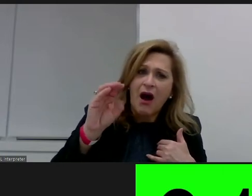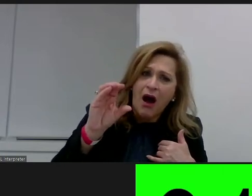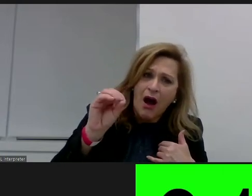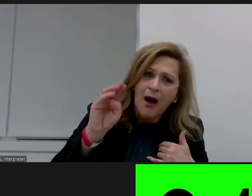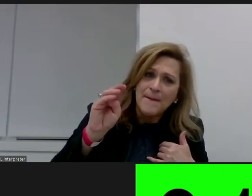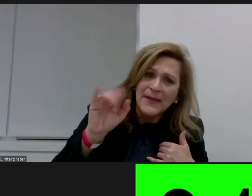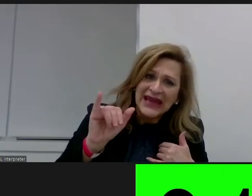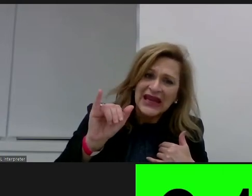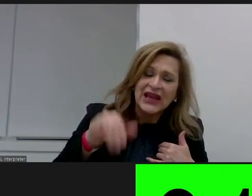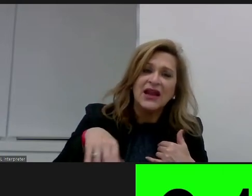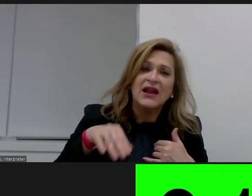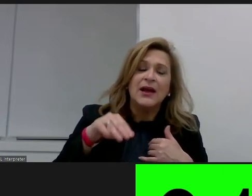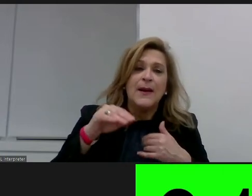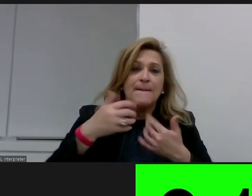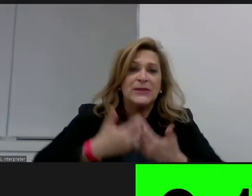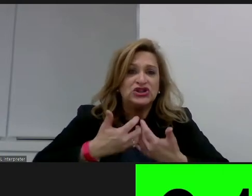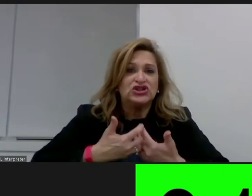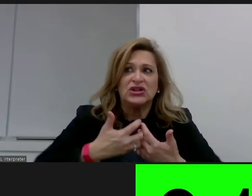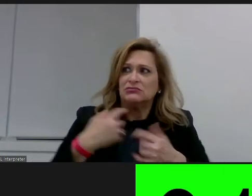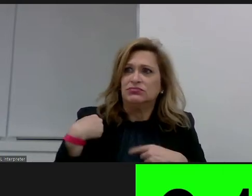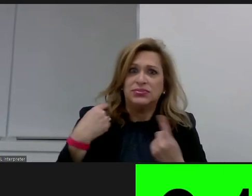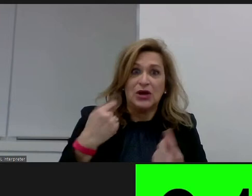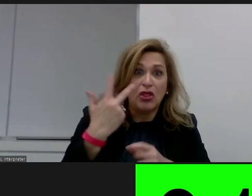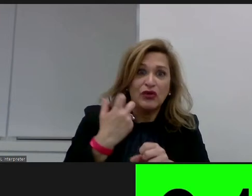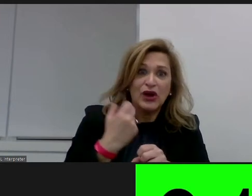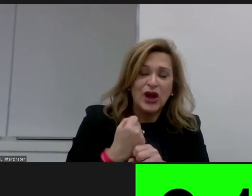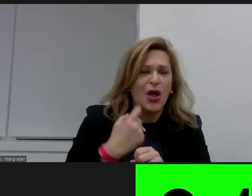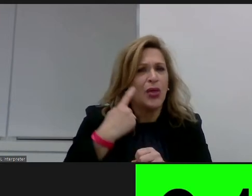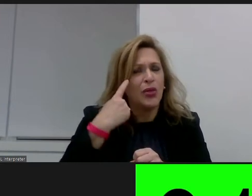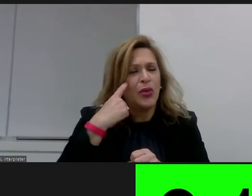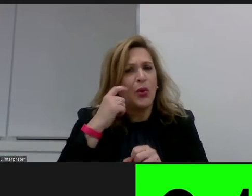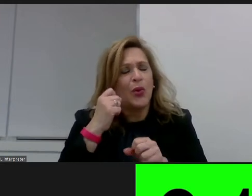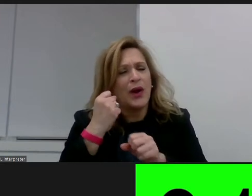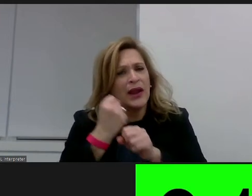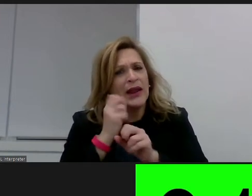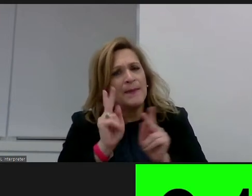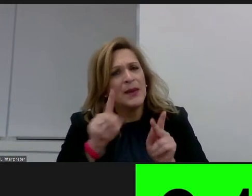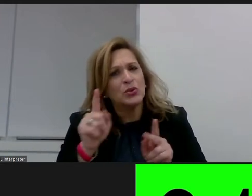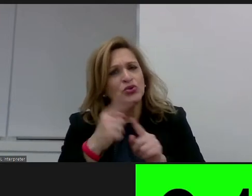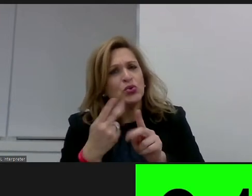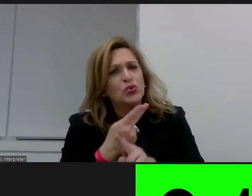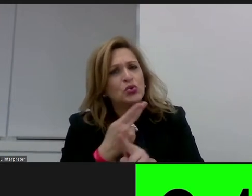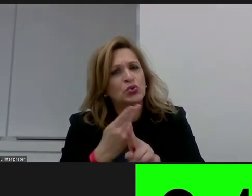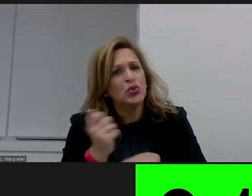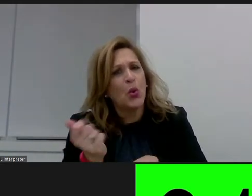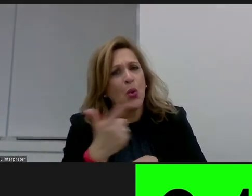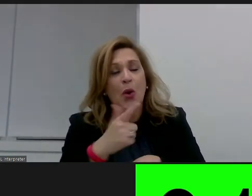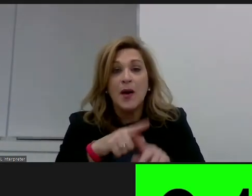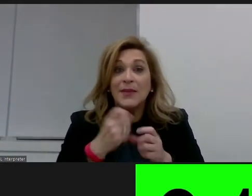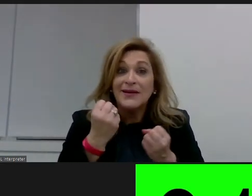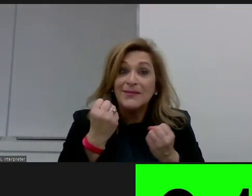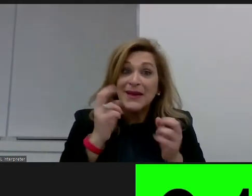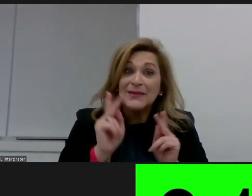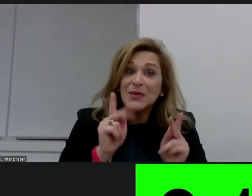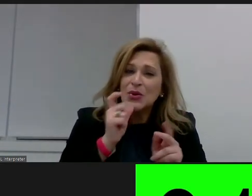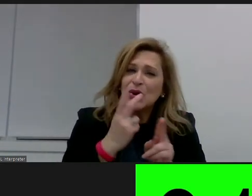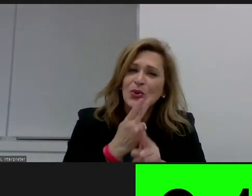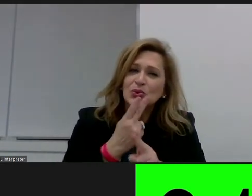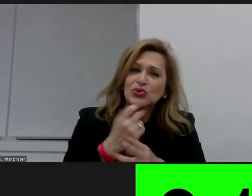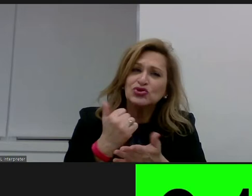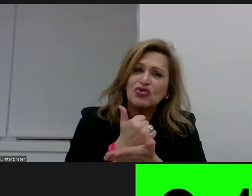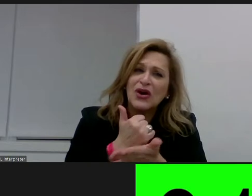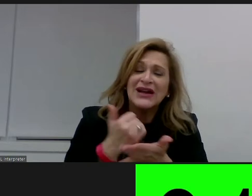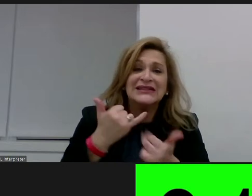3 years. And they thought that they could just get everyone to use Omni. But there's a lot of people that don't use their credit cards. They still